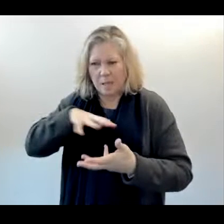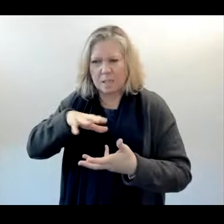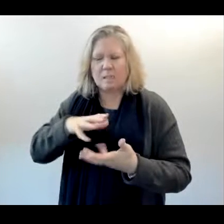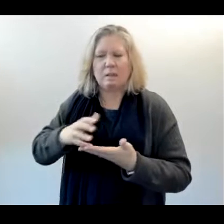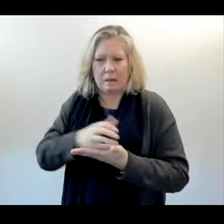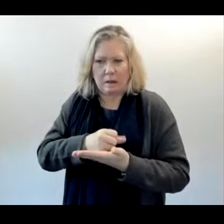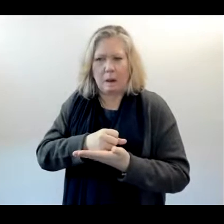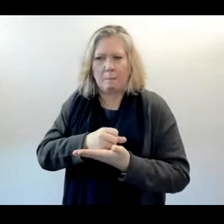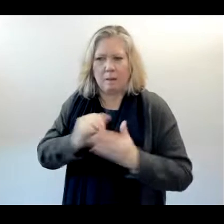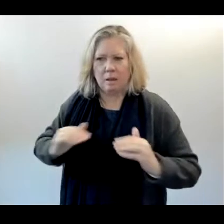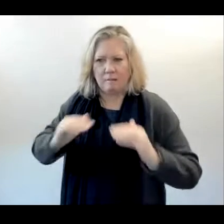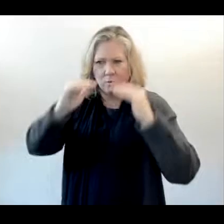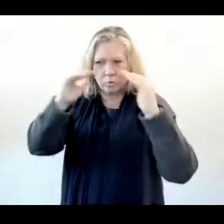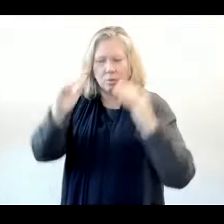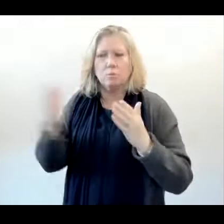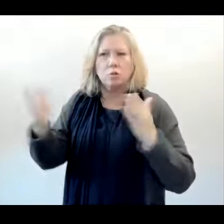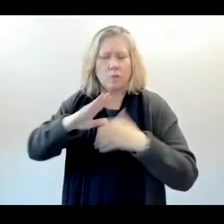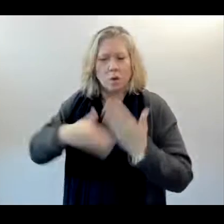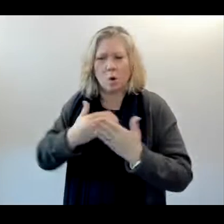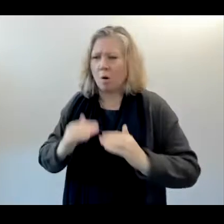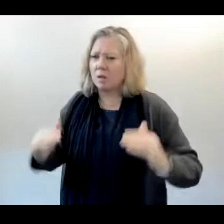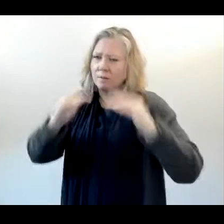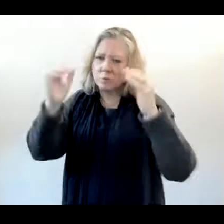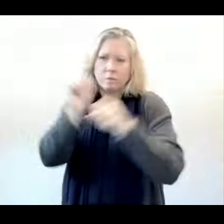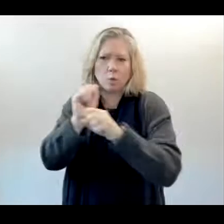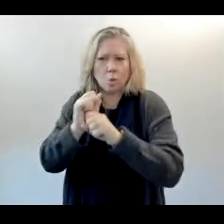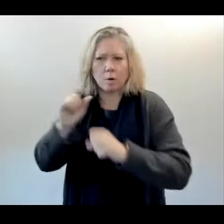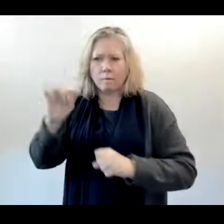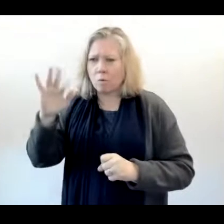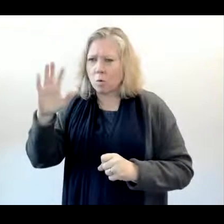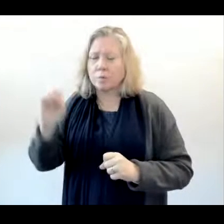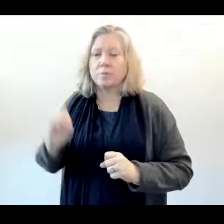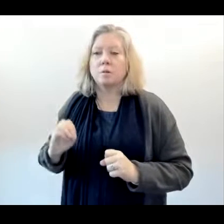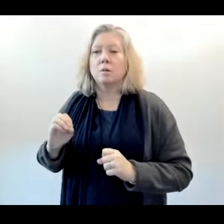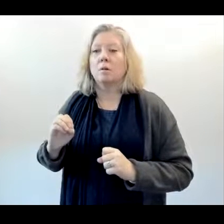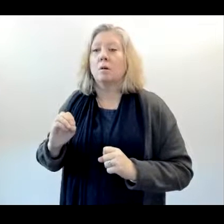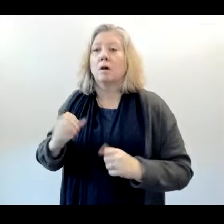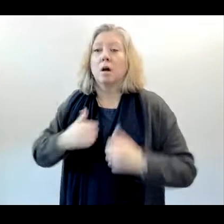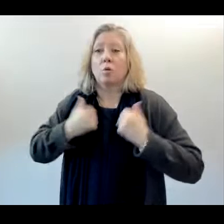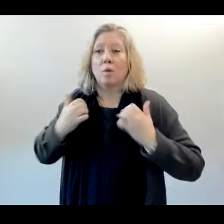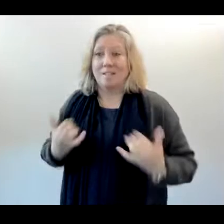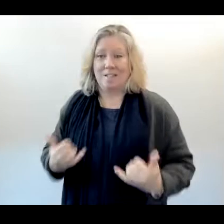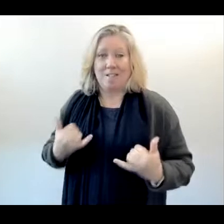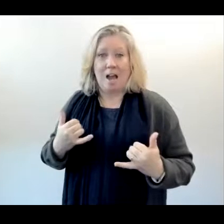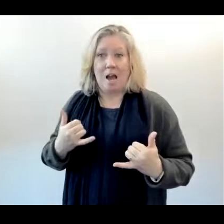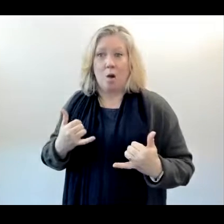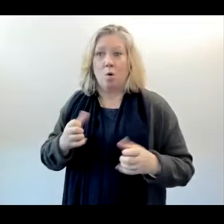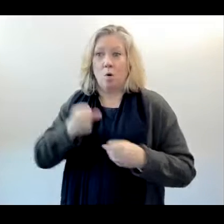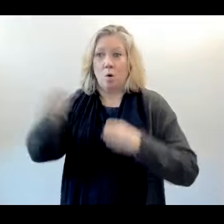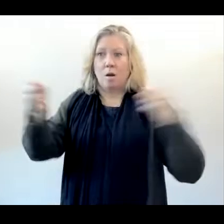all levels of workforce, relocation of residents, and market